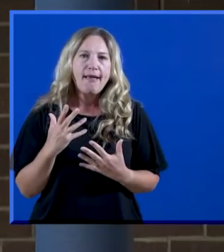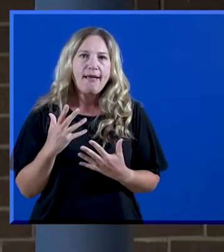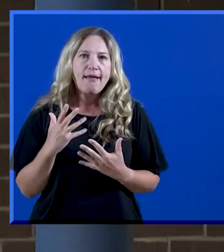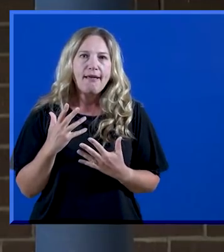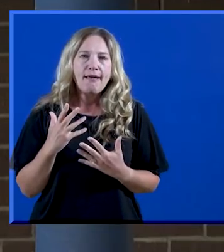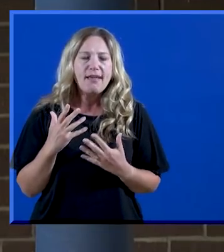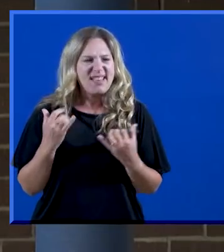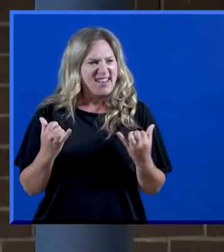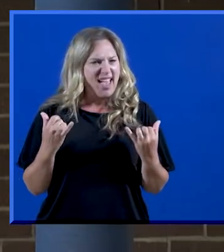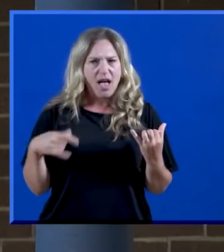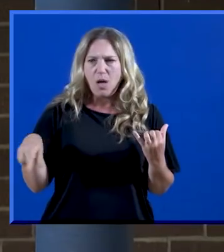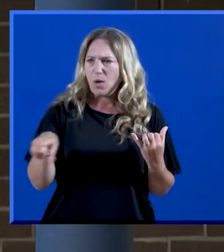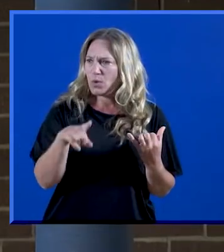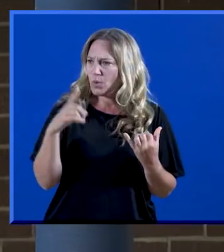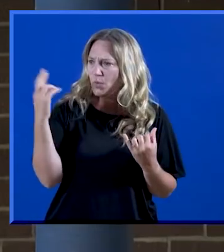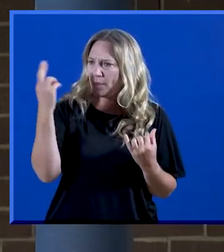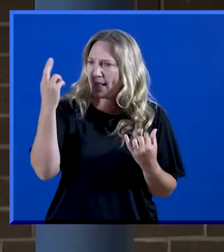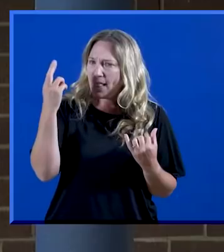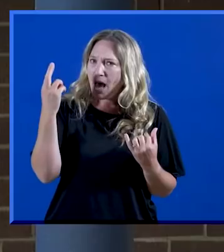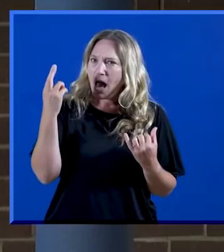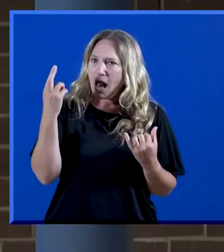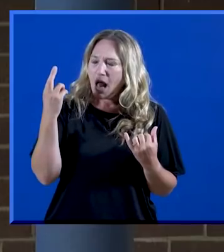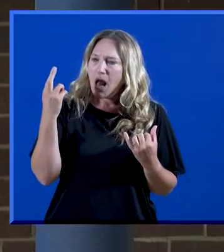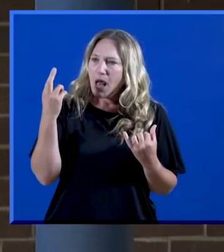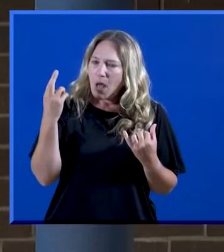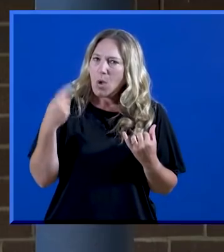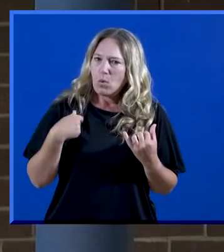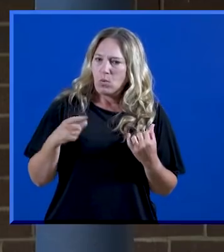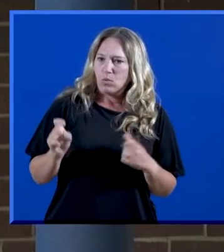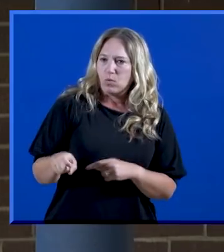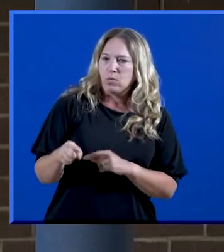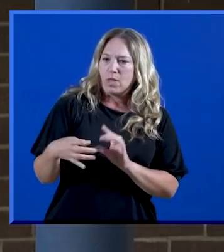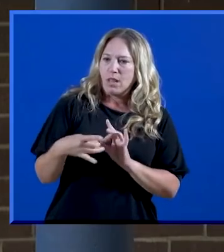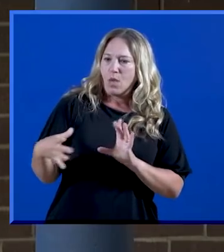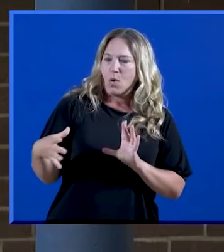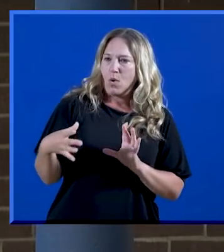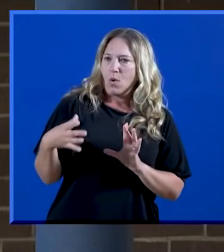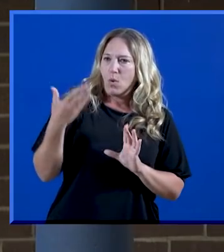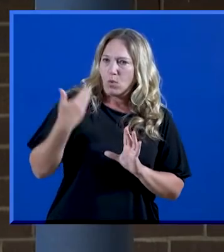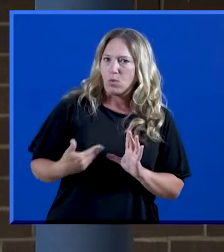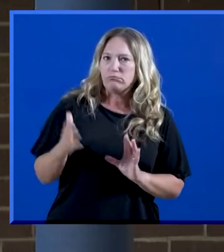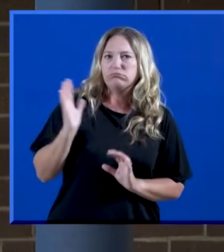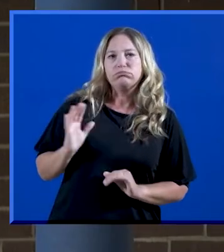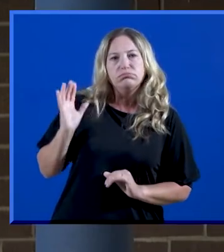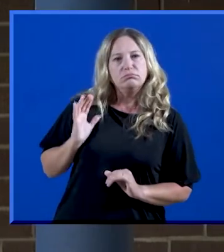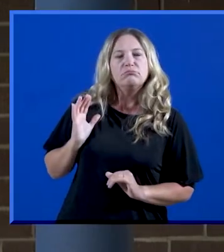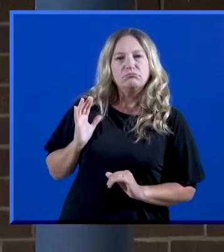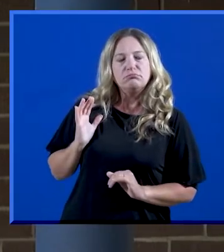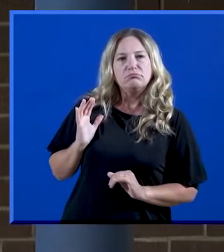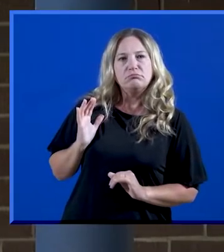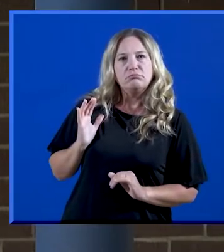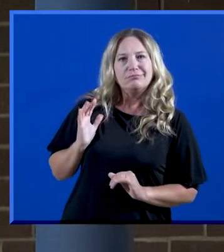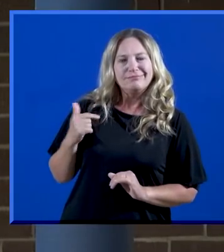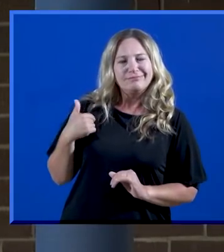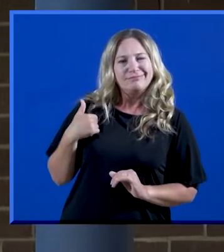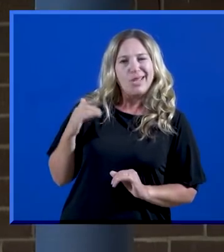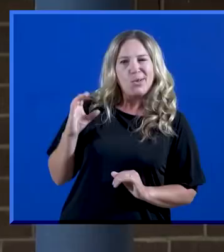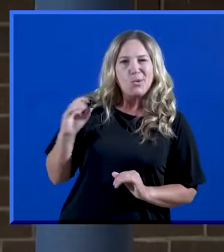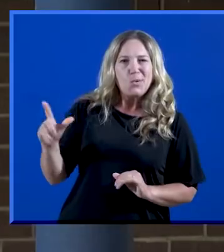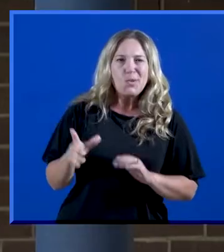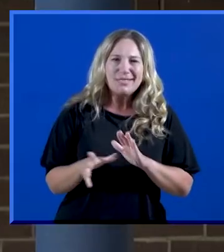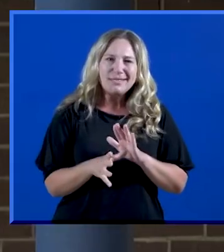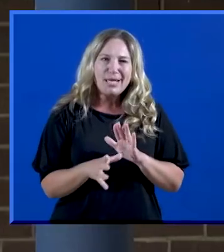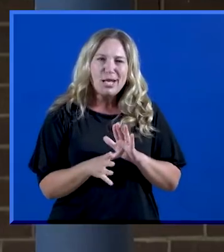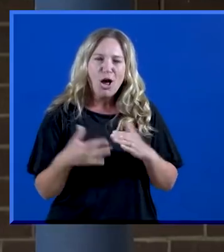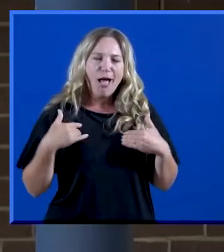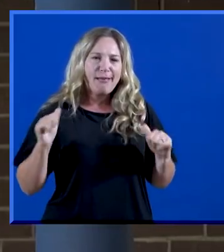sadness. You see, it's at this point that you're realizing you have to let go of who you were. You know, this